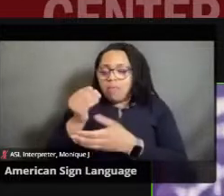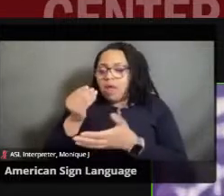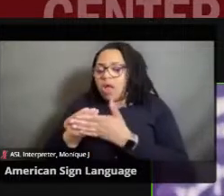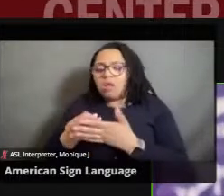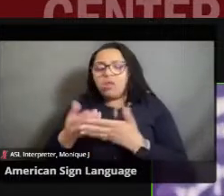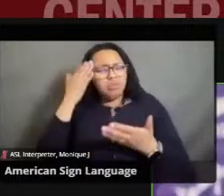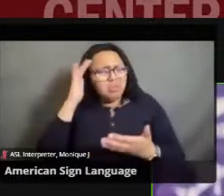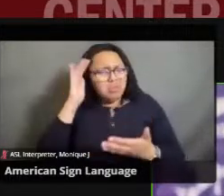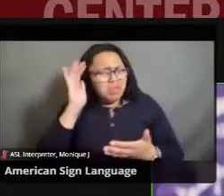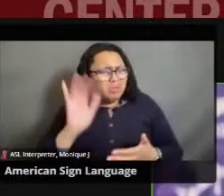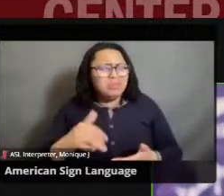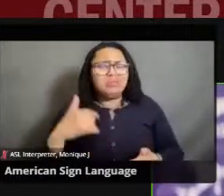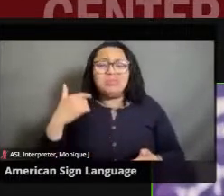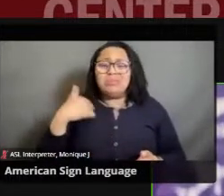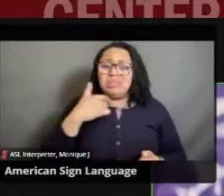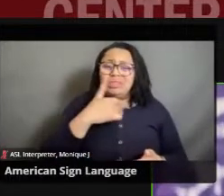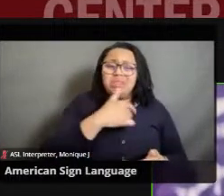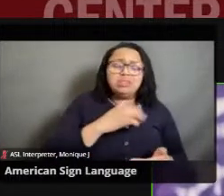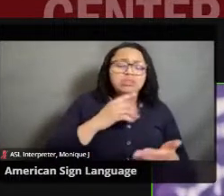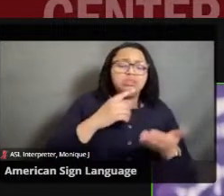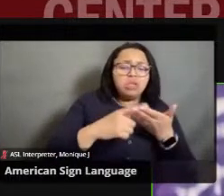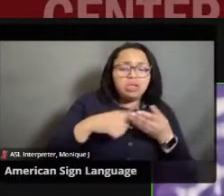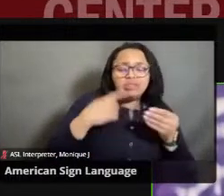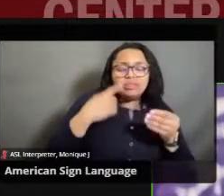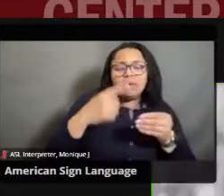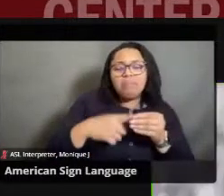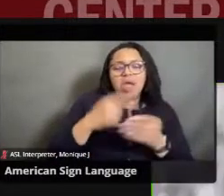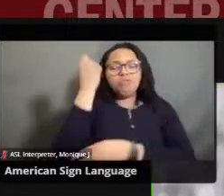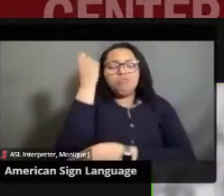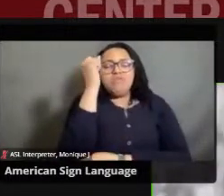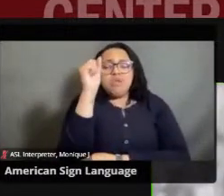revolution sounds like a whisper.